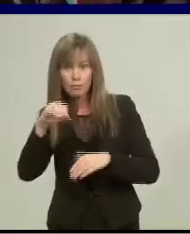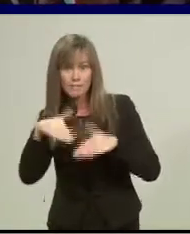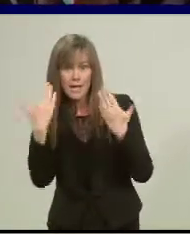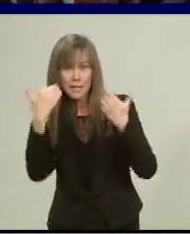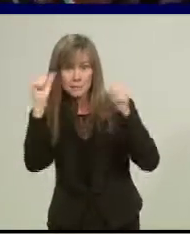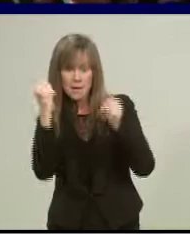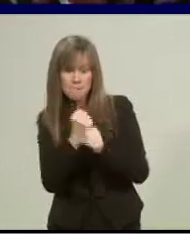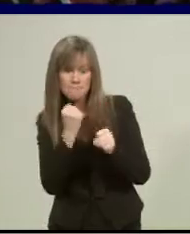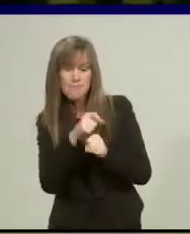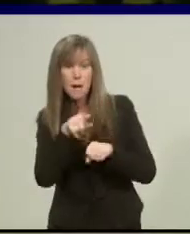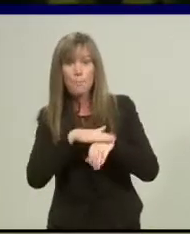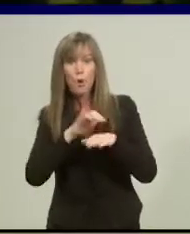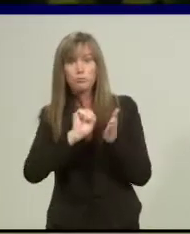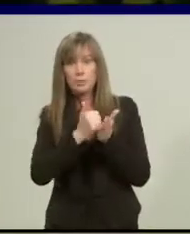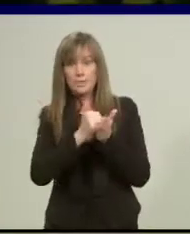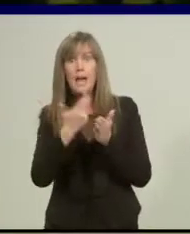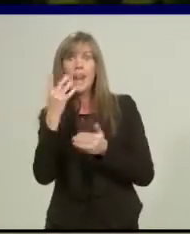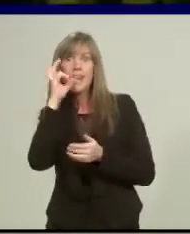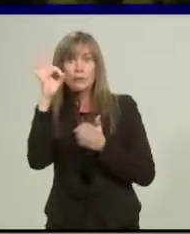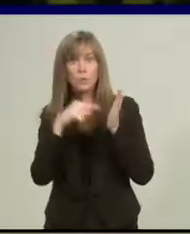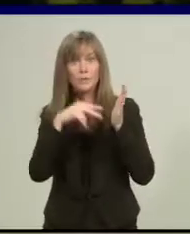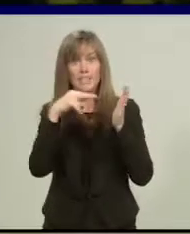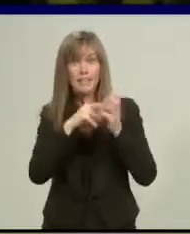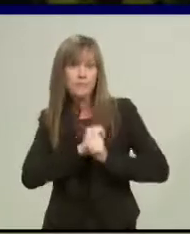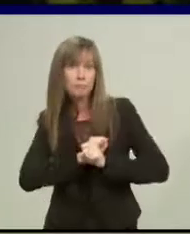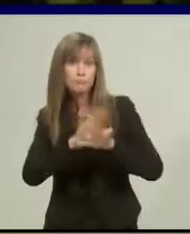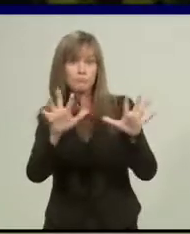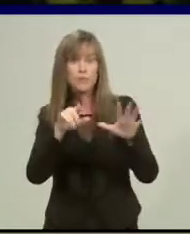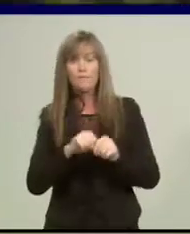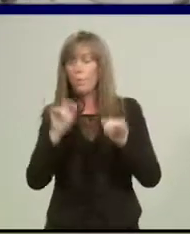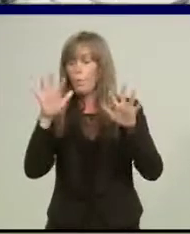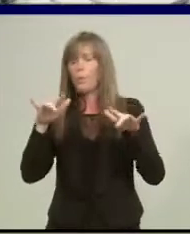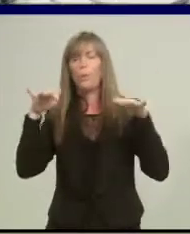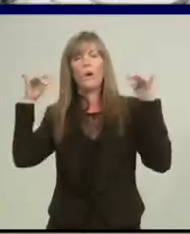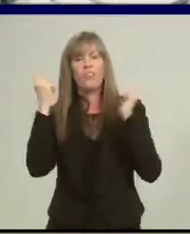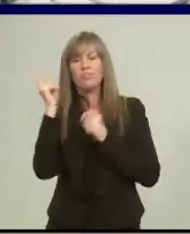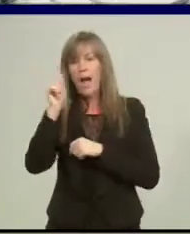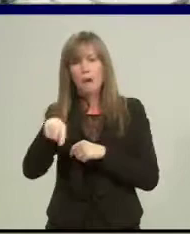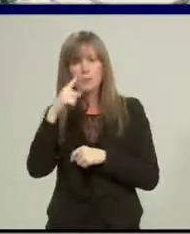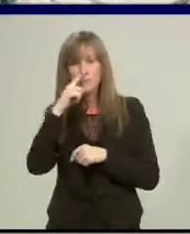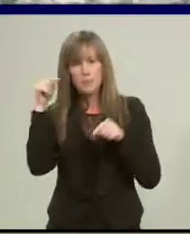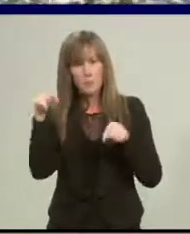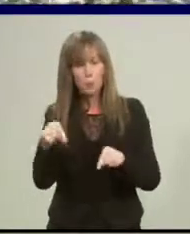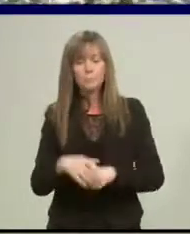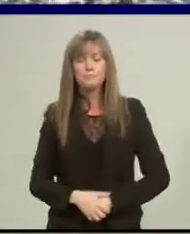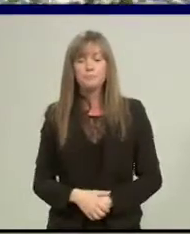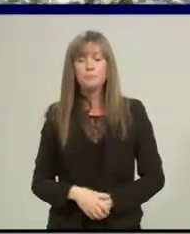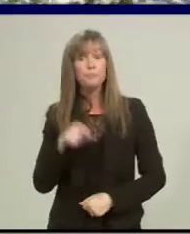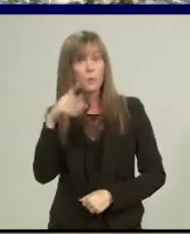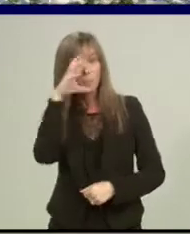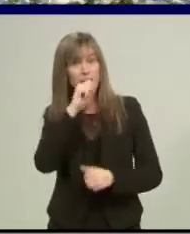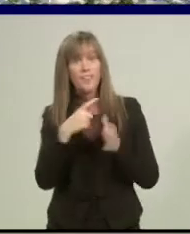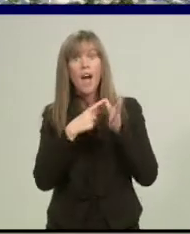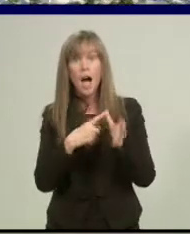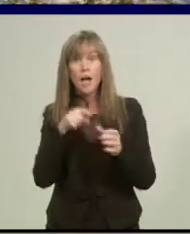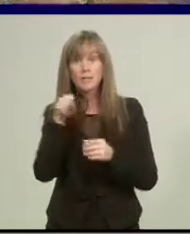world-class blueprint was delivered live on national television in front of an audience of thousands. So the answer, we believe, is a very bold and